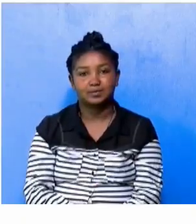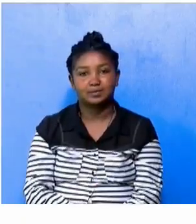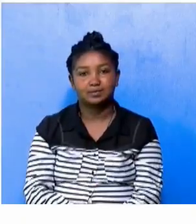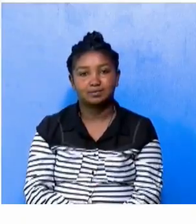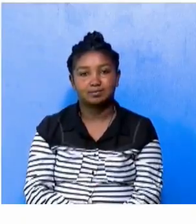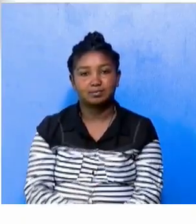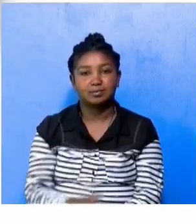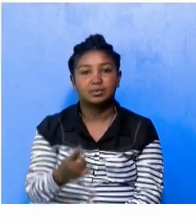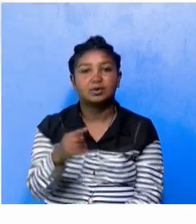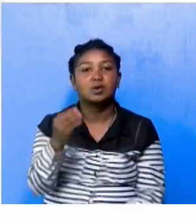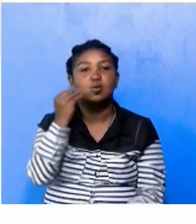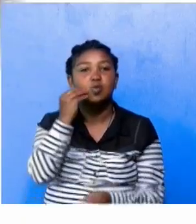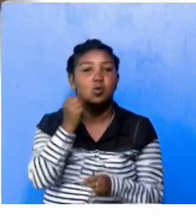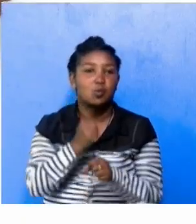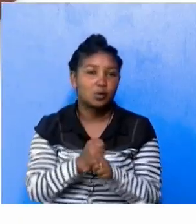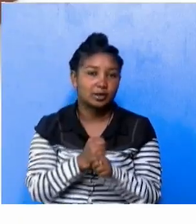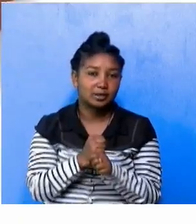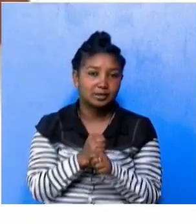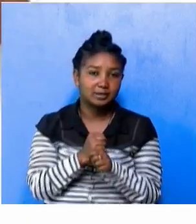The homework.